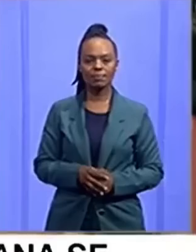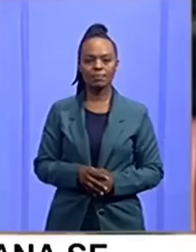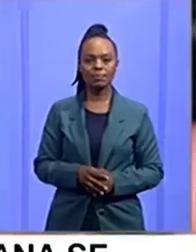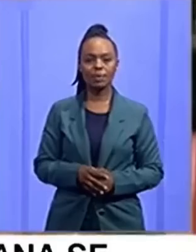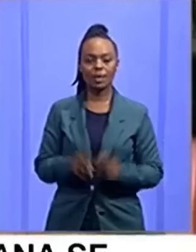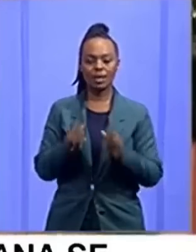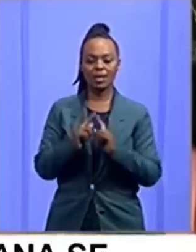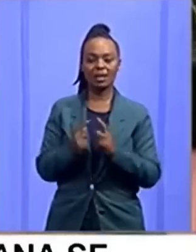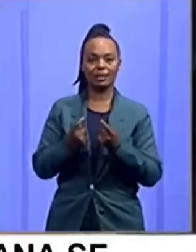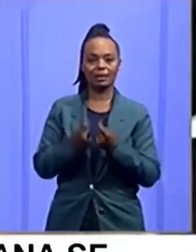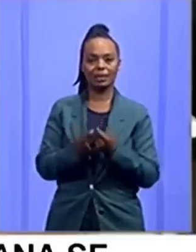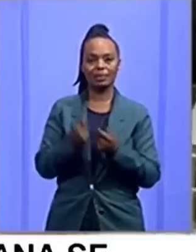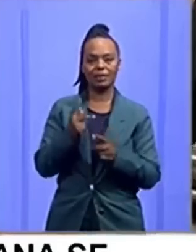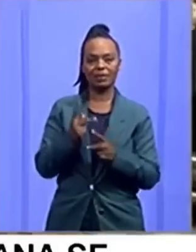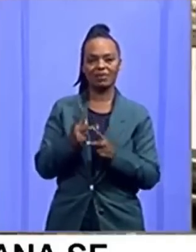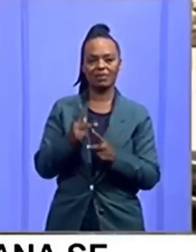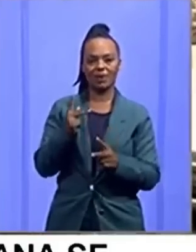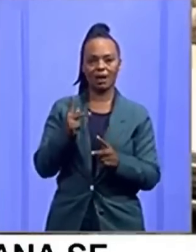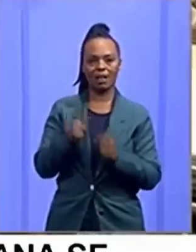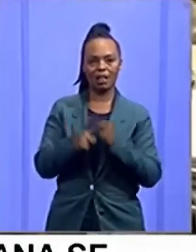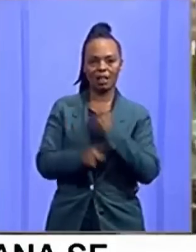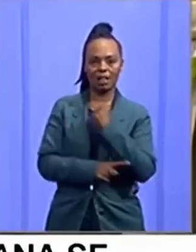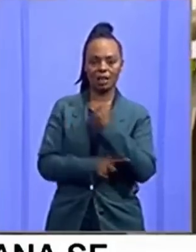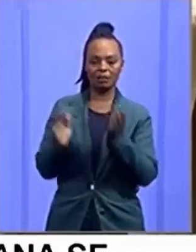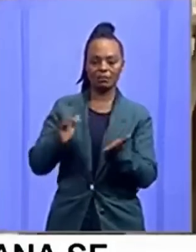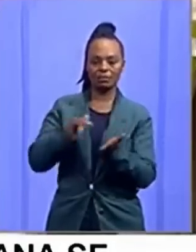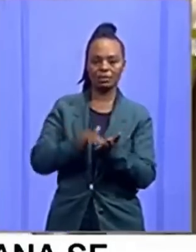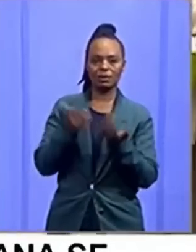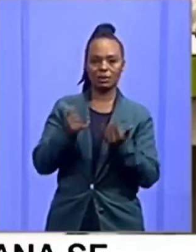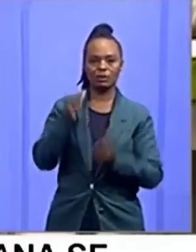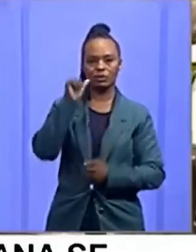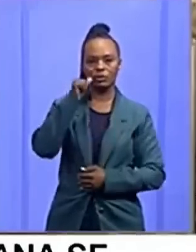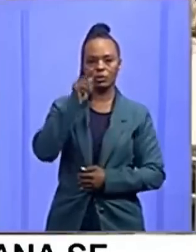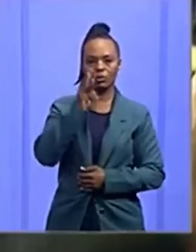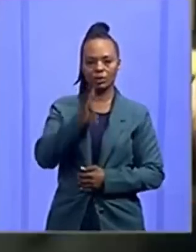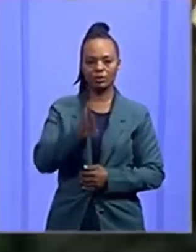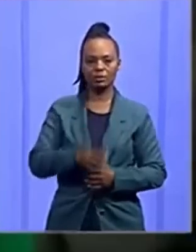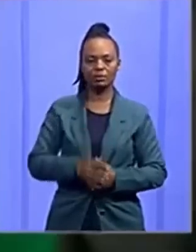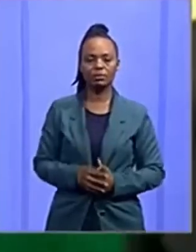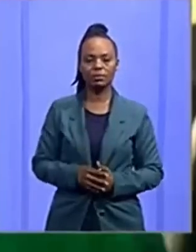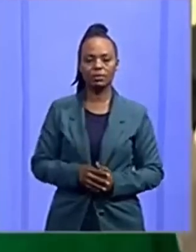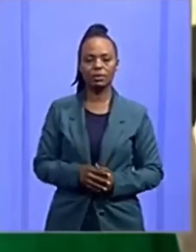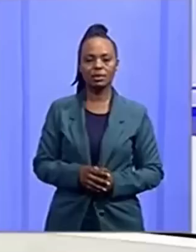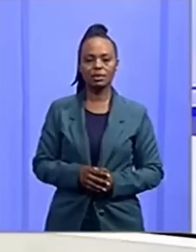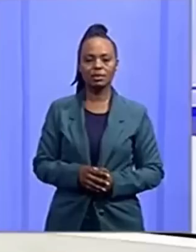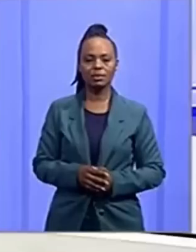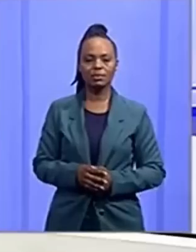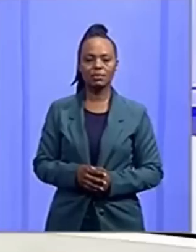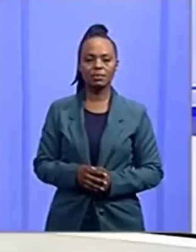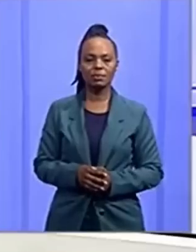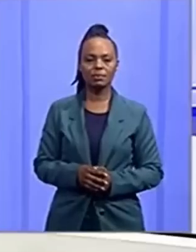Setlhopha sa bofelo sa Banyana se solofetse go goroga monogae ka moso.